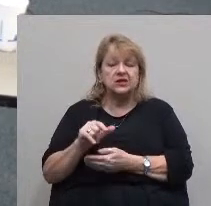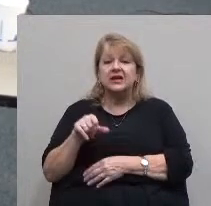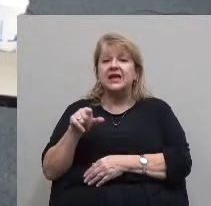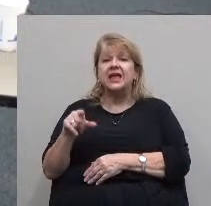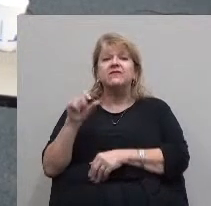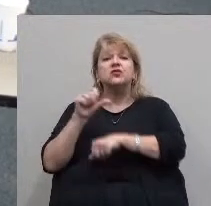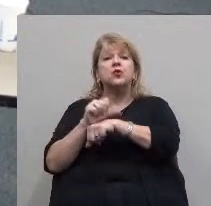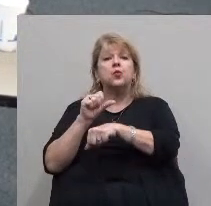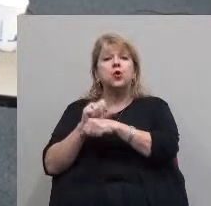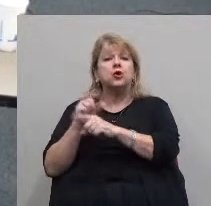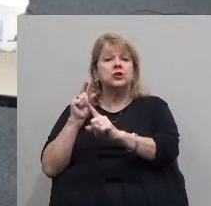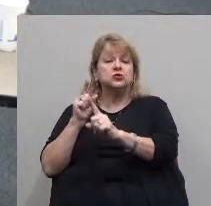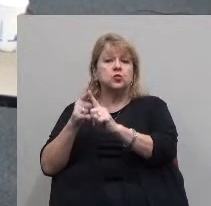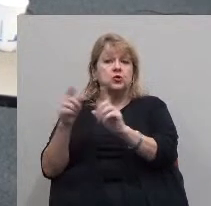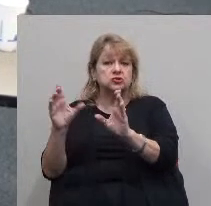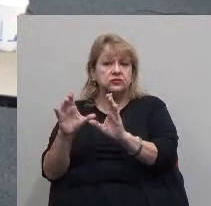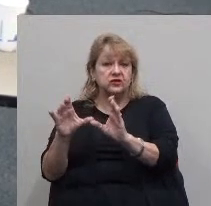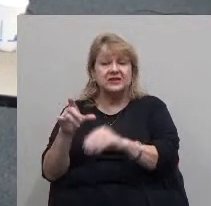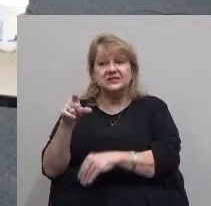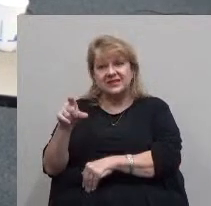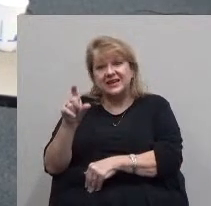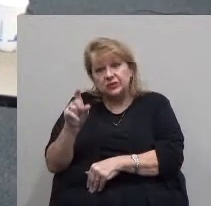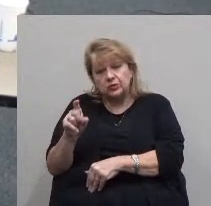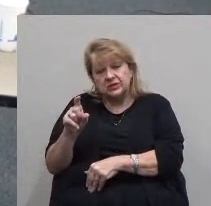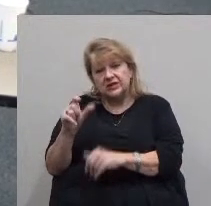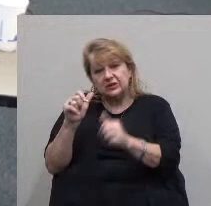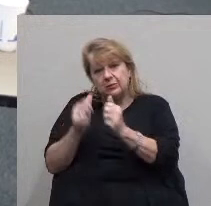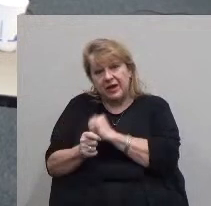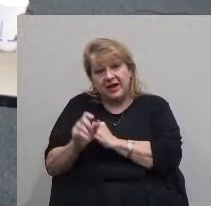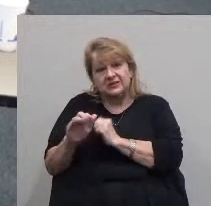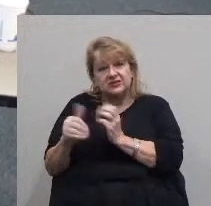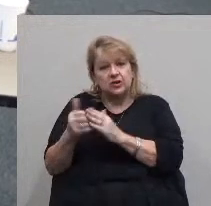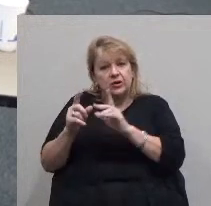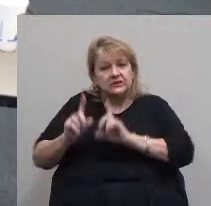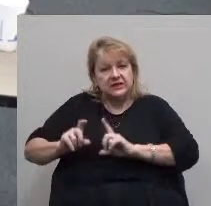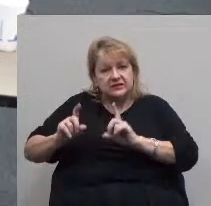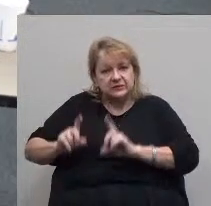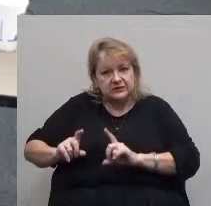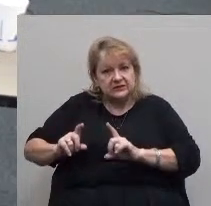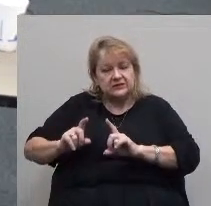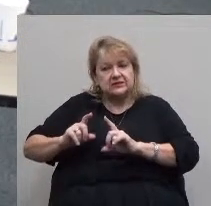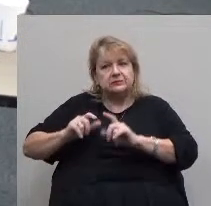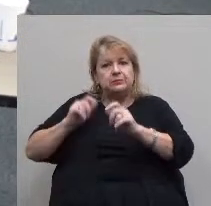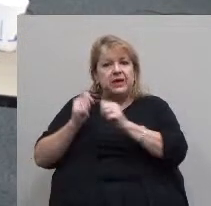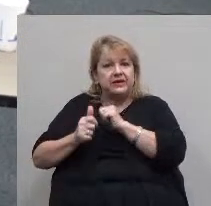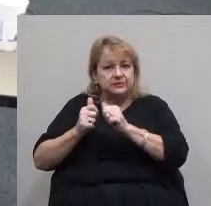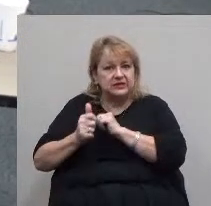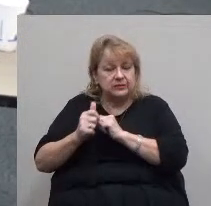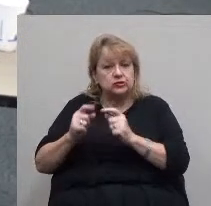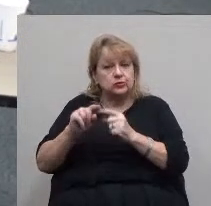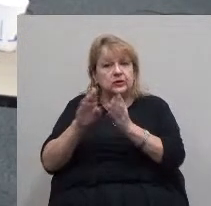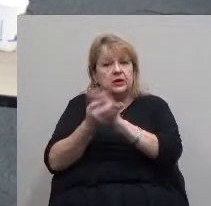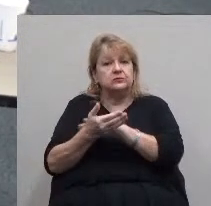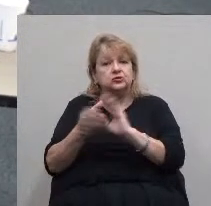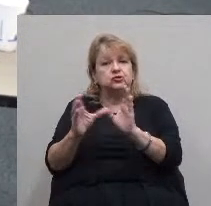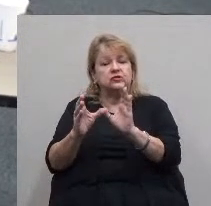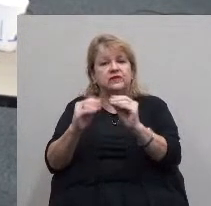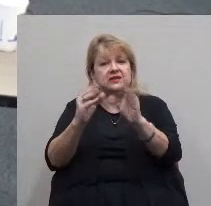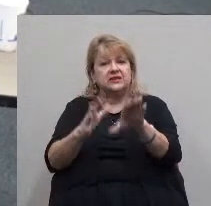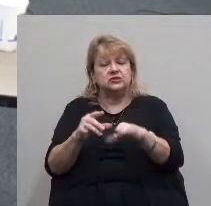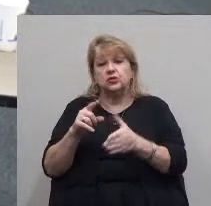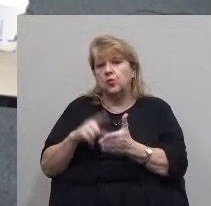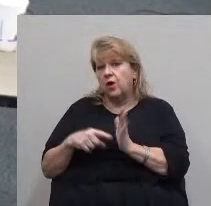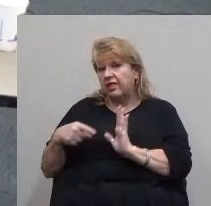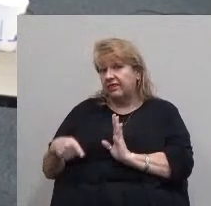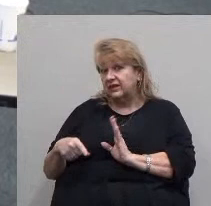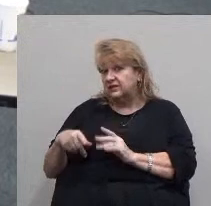to ultimately have passed the required assessments and all those different things to be a certified teacher. What this